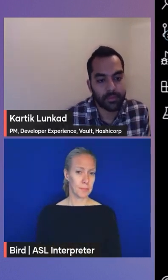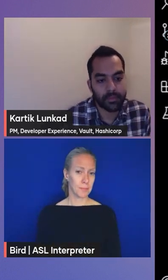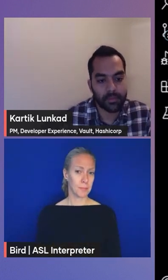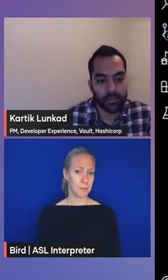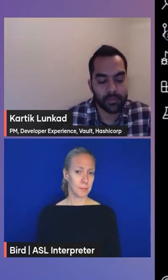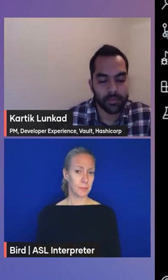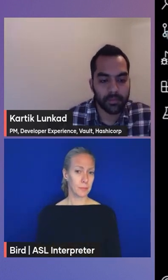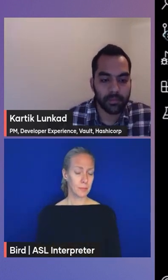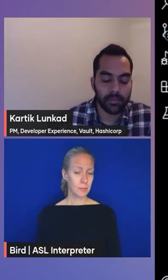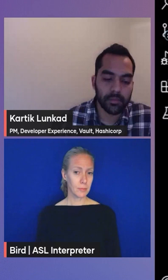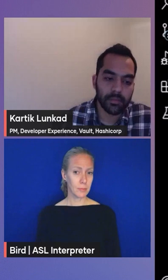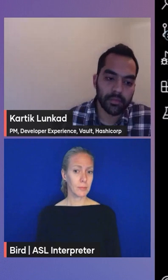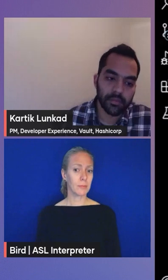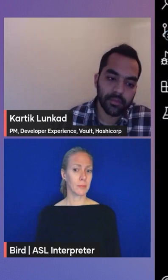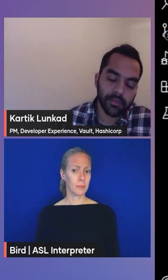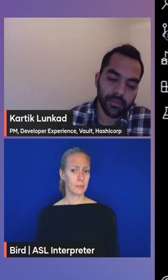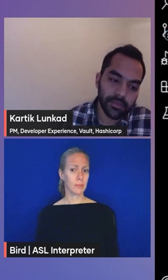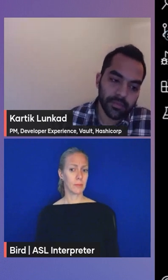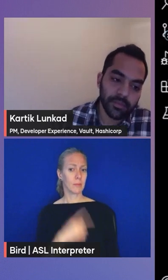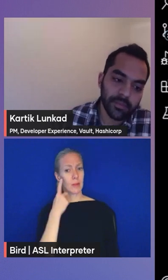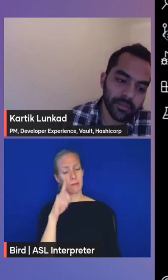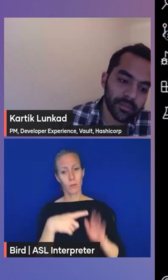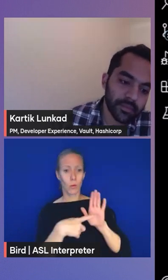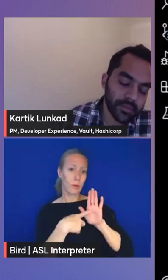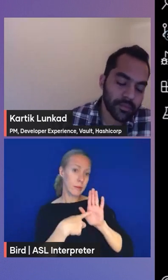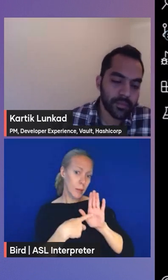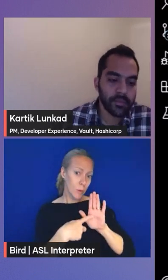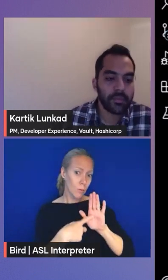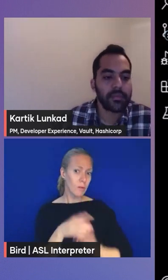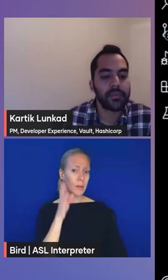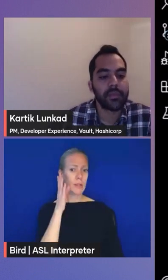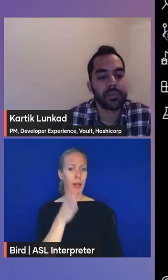Just for demo purposes, I'm going to provide an incorrect